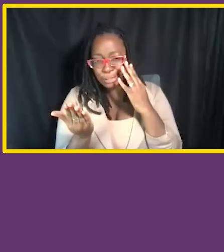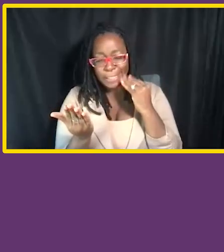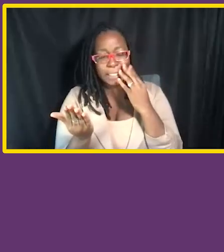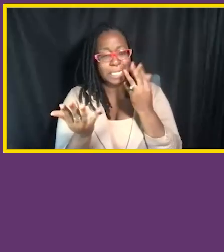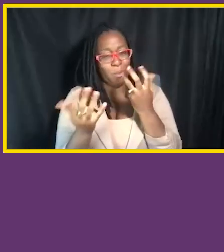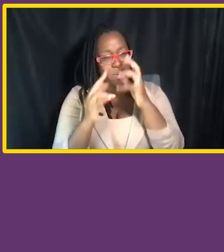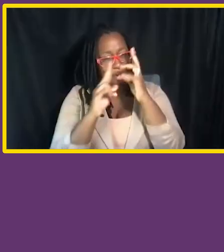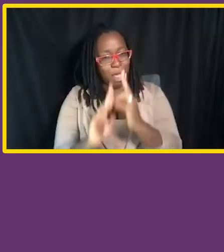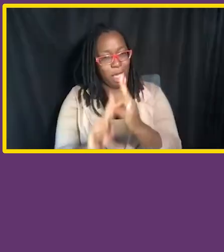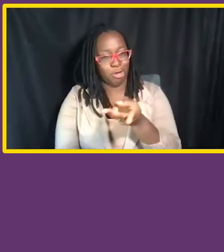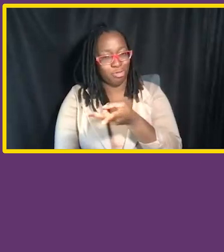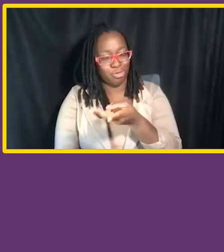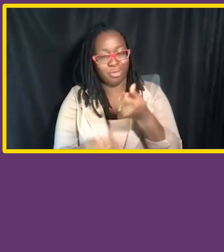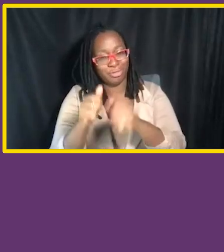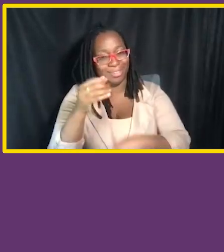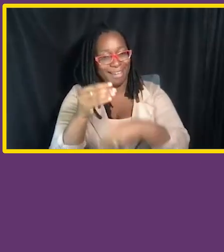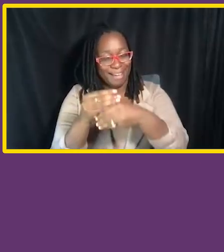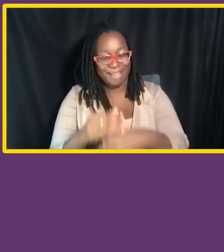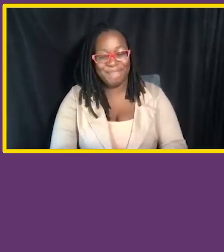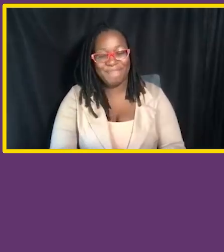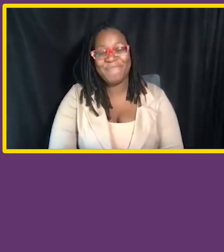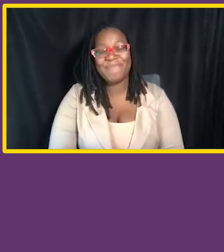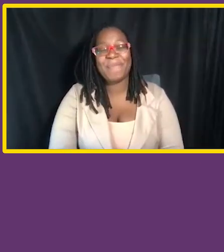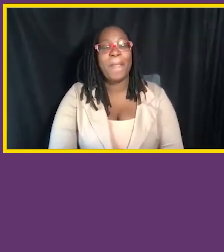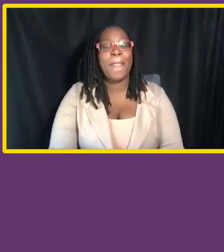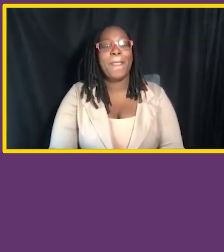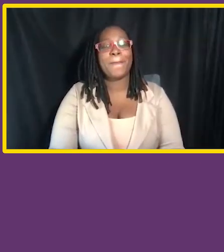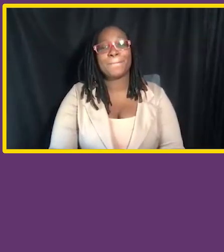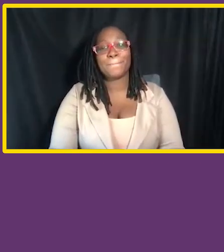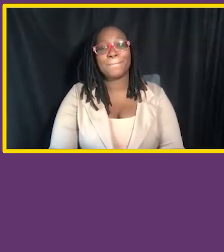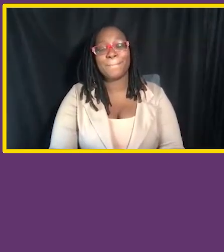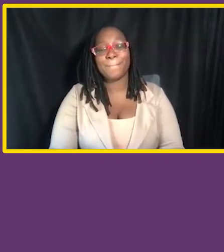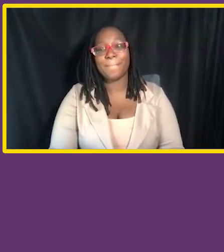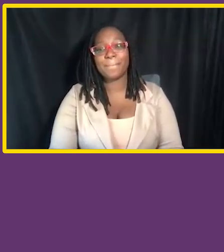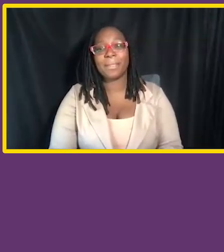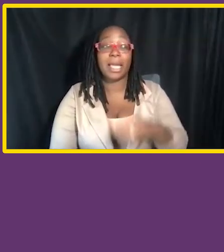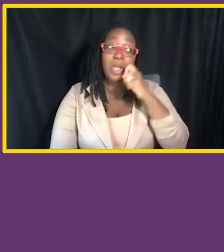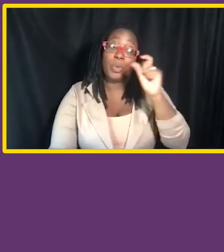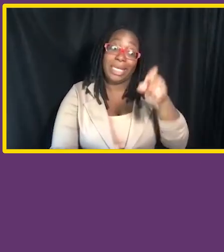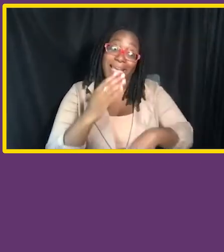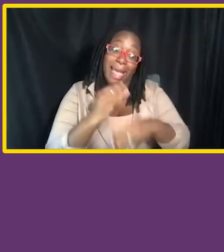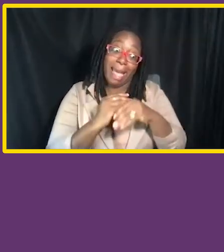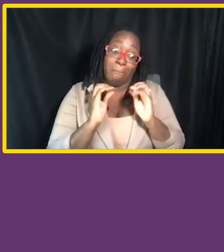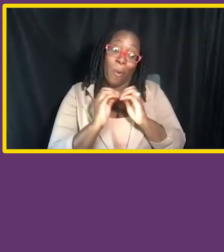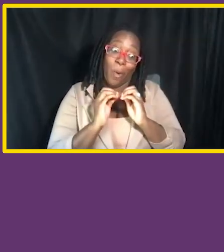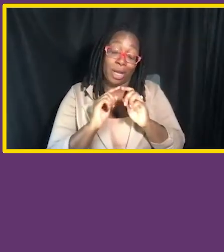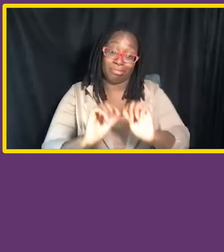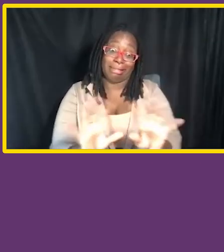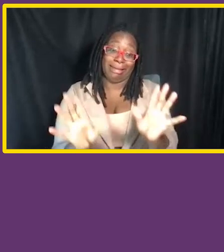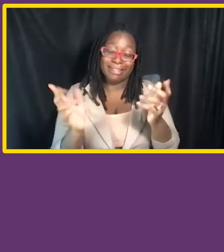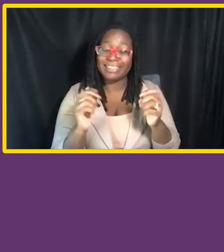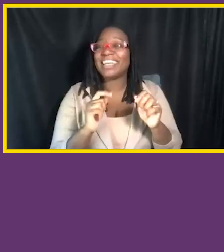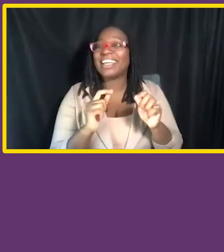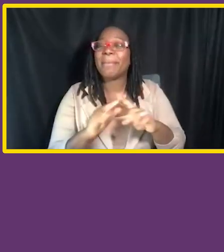try to build on it. Not that it needs building on, but just to add, I mean, I think we're